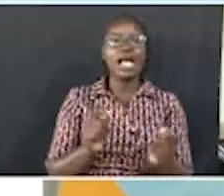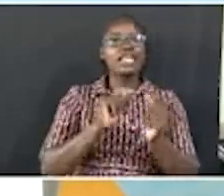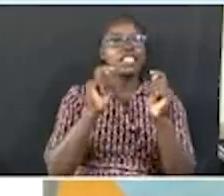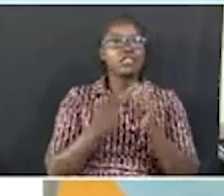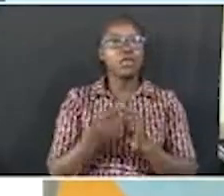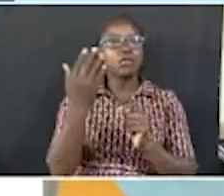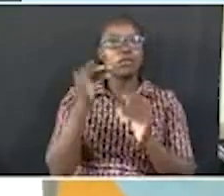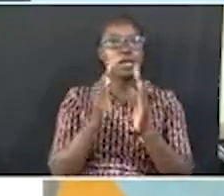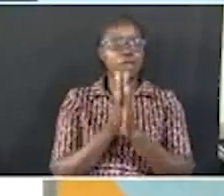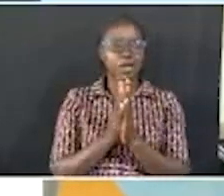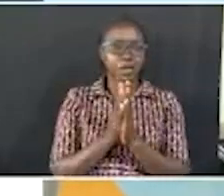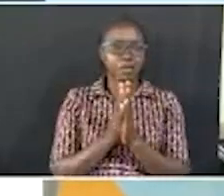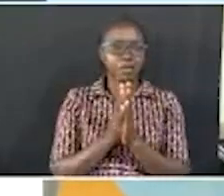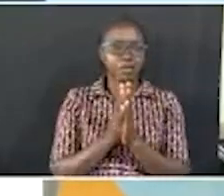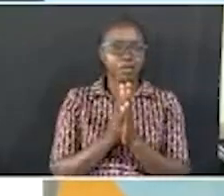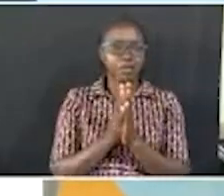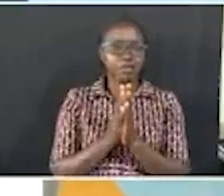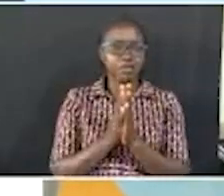prayer.